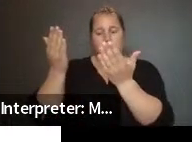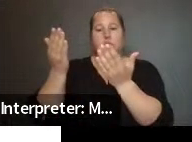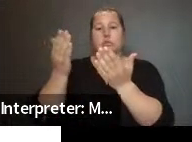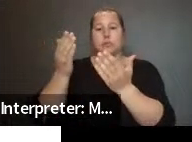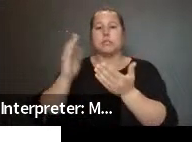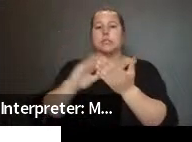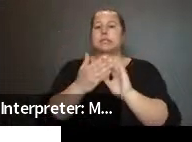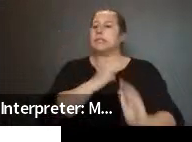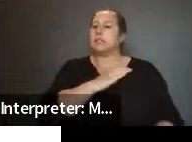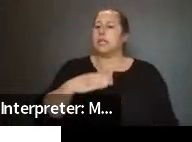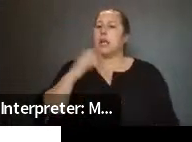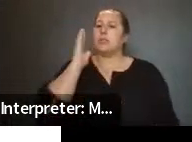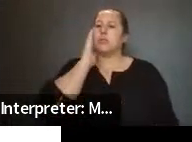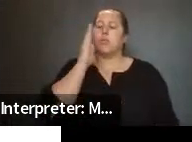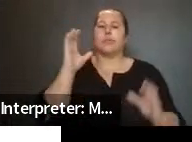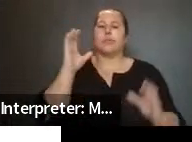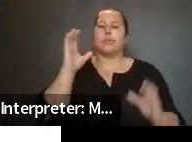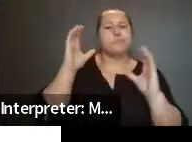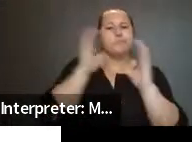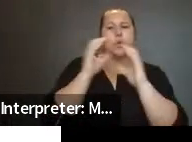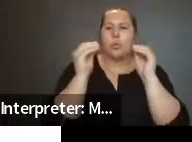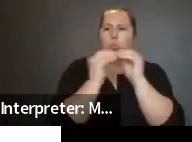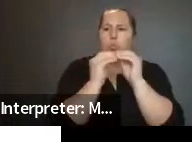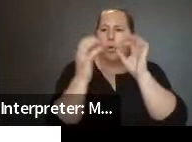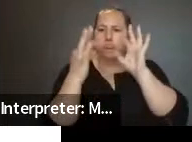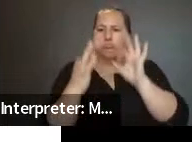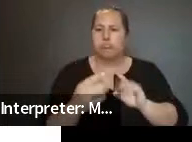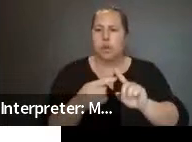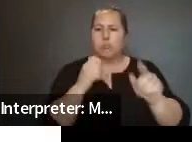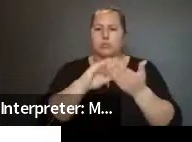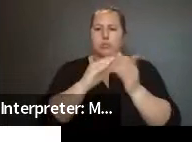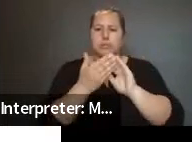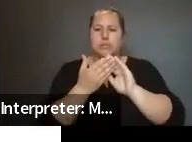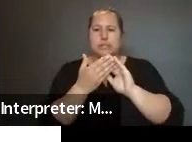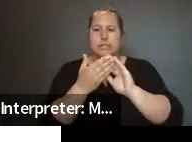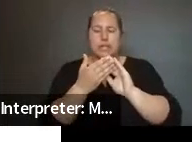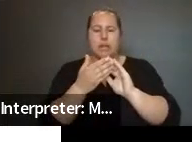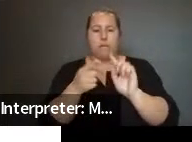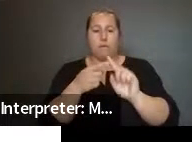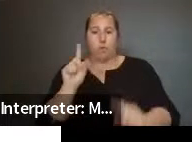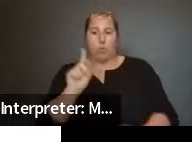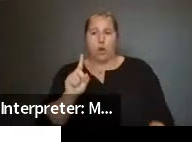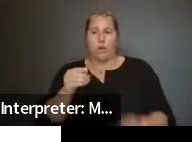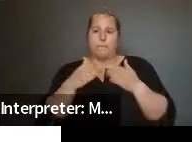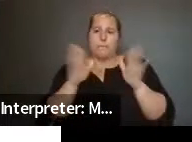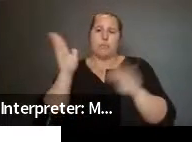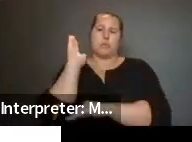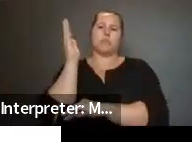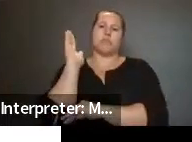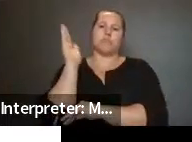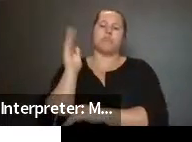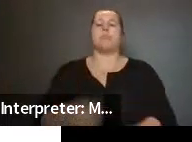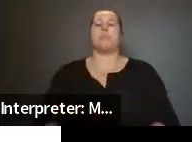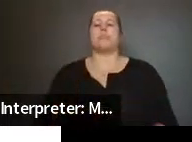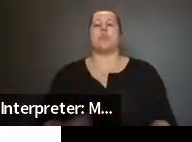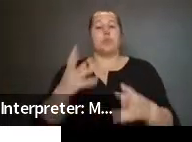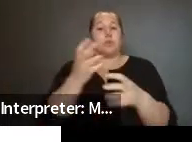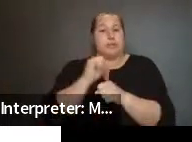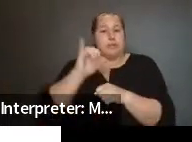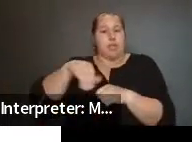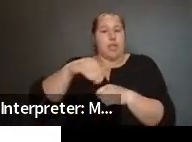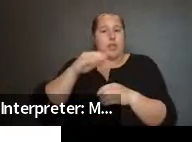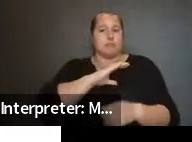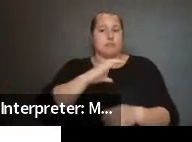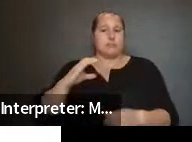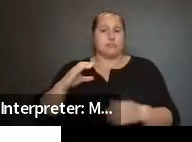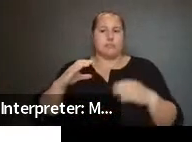seek even more comments from the community at a public hearing. And after receiving that citizen input, they